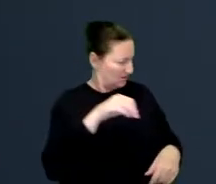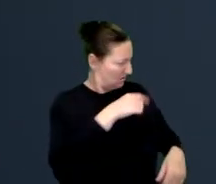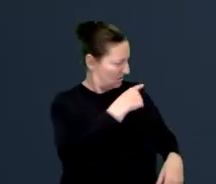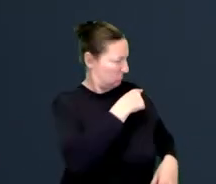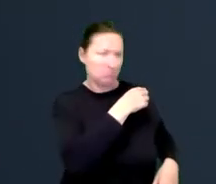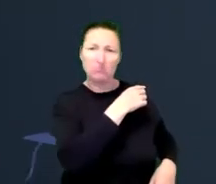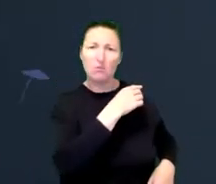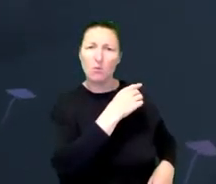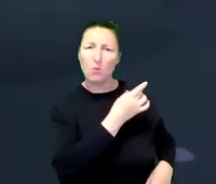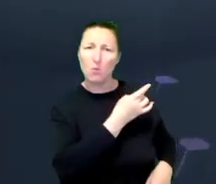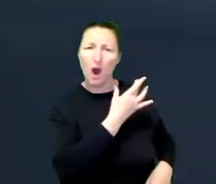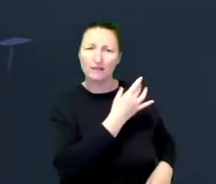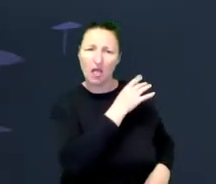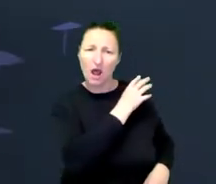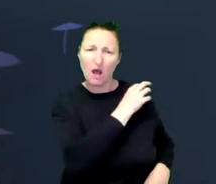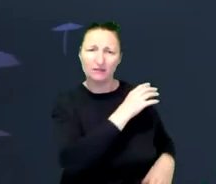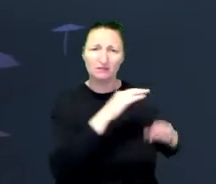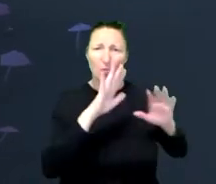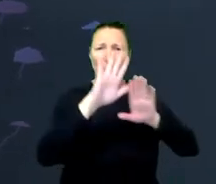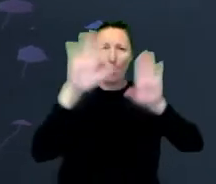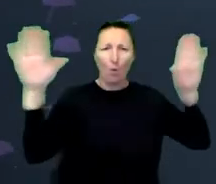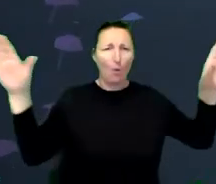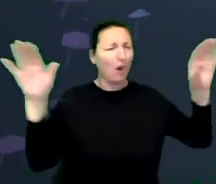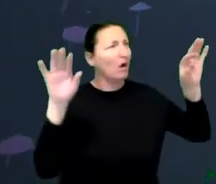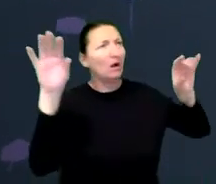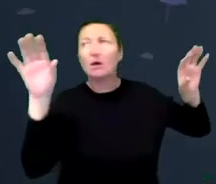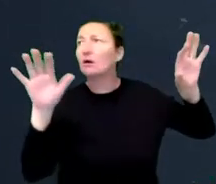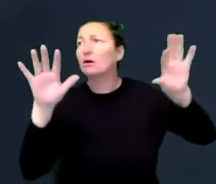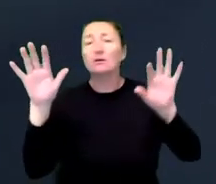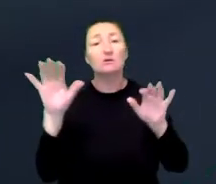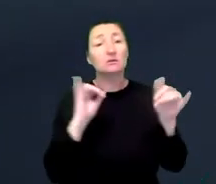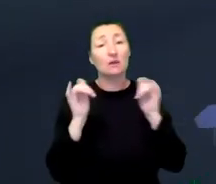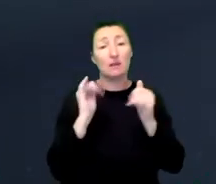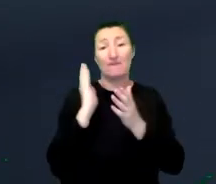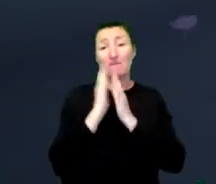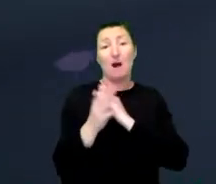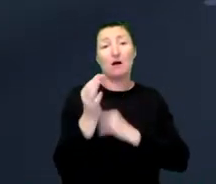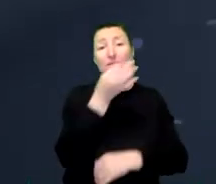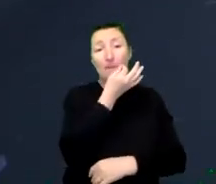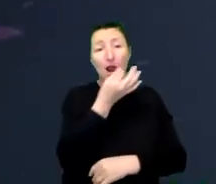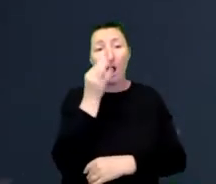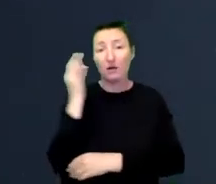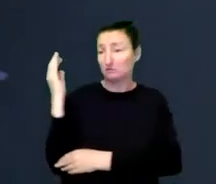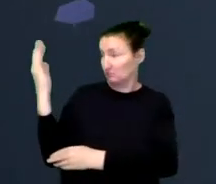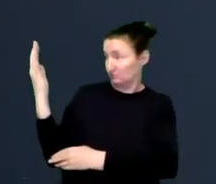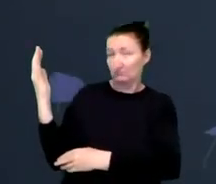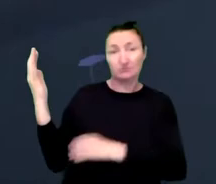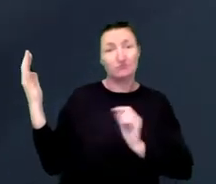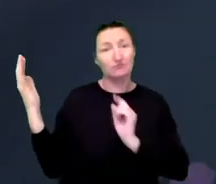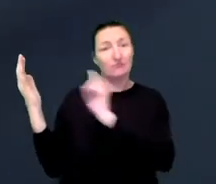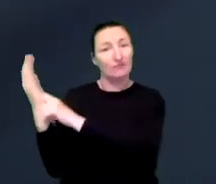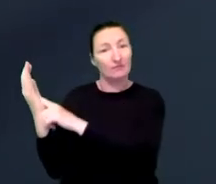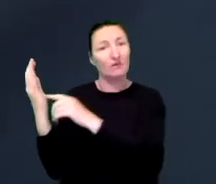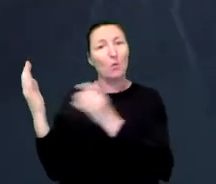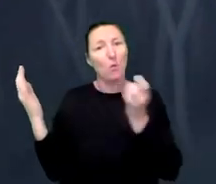lights on the walls, and even sometimes on plants that you pass along the way. And